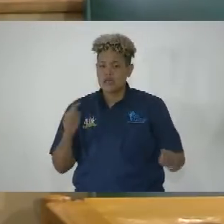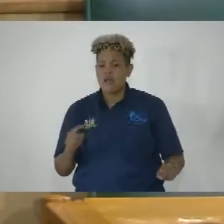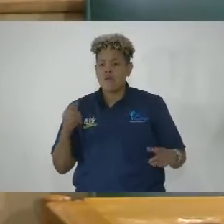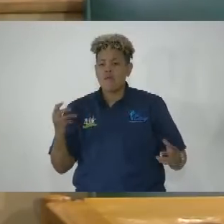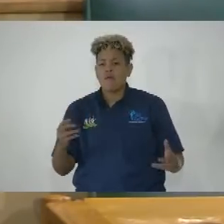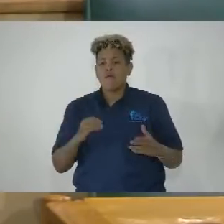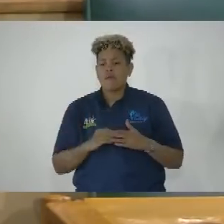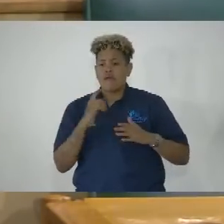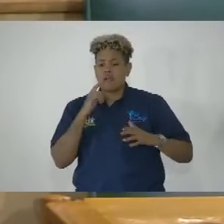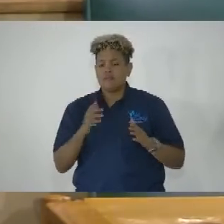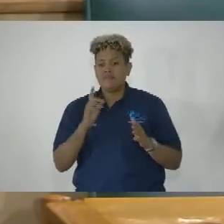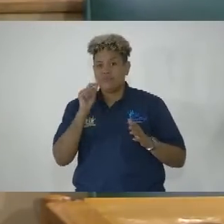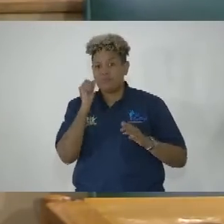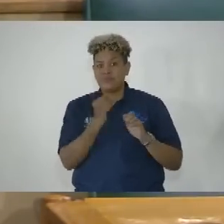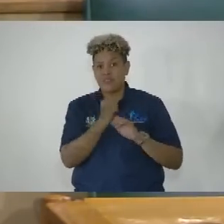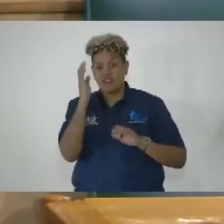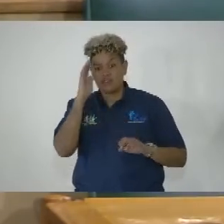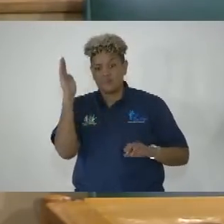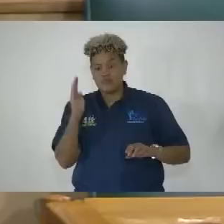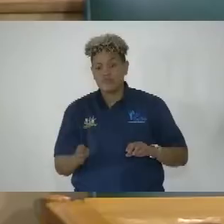in a row on